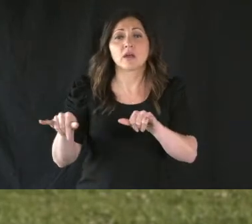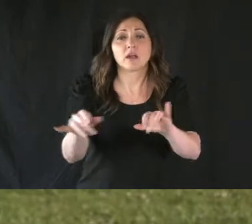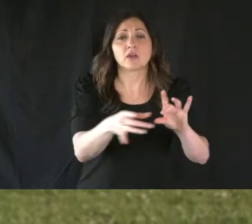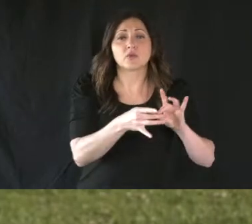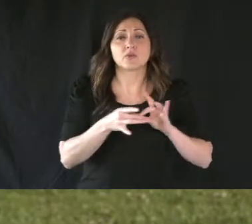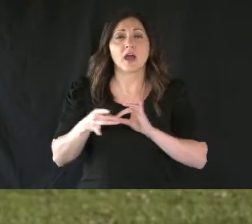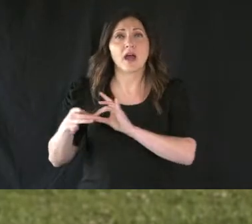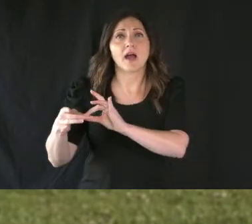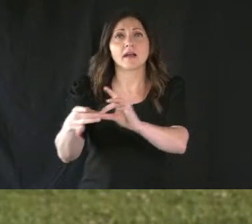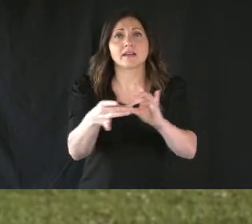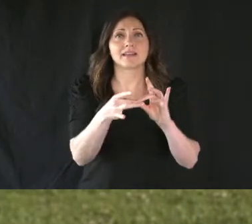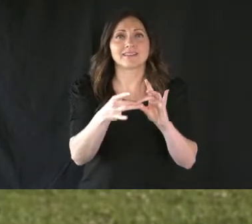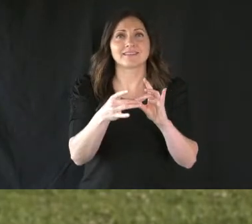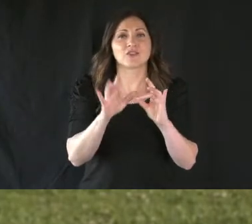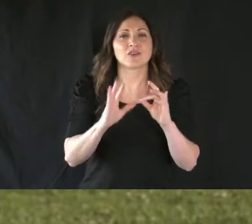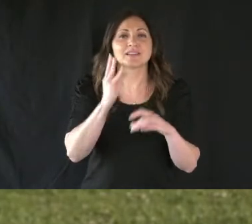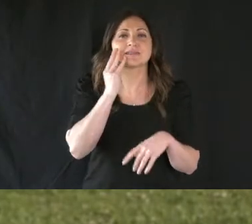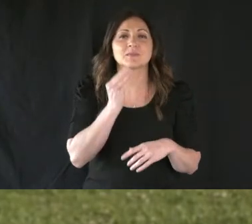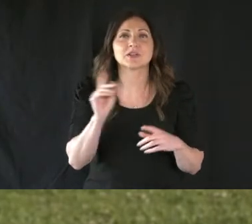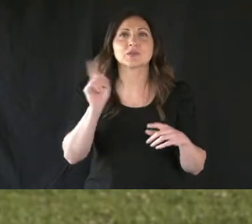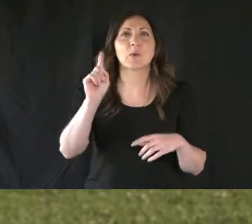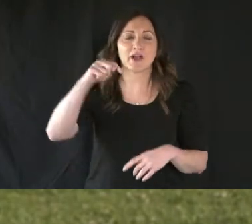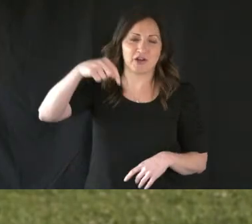of higher education.